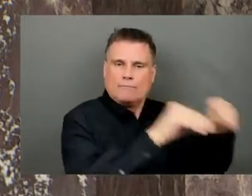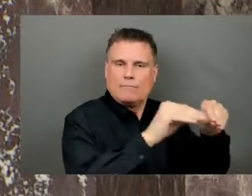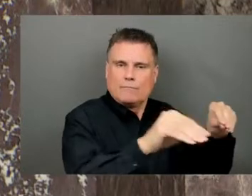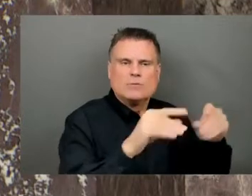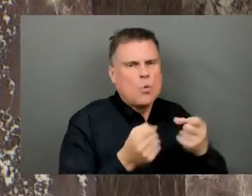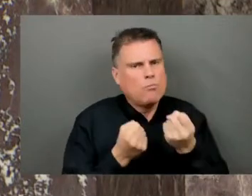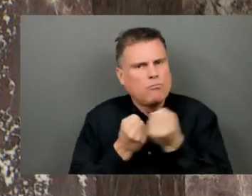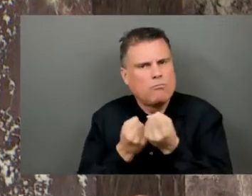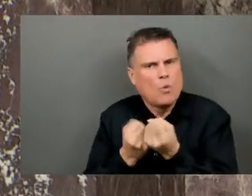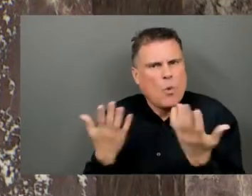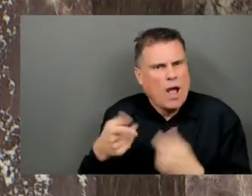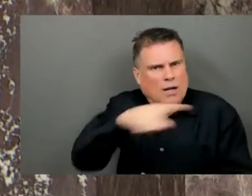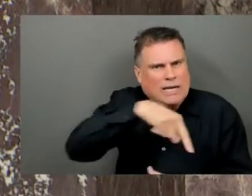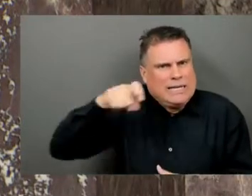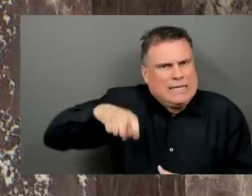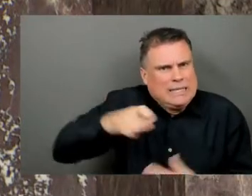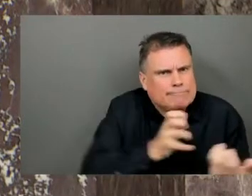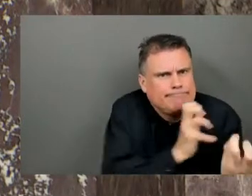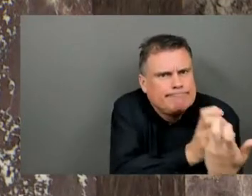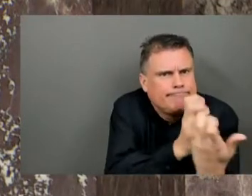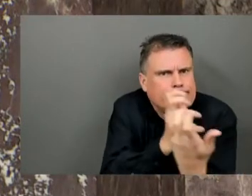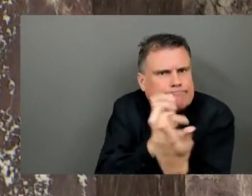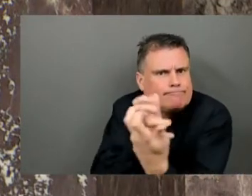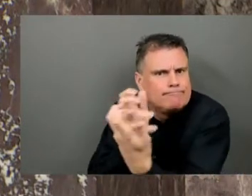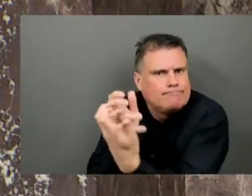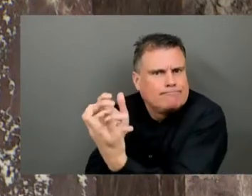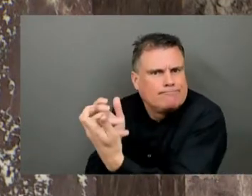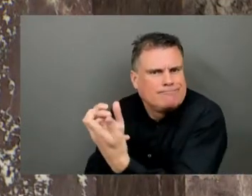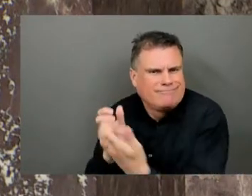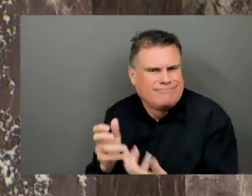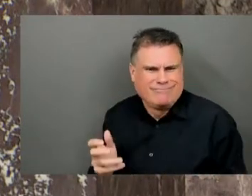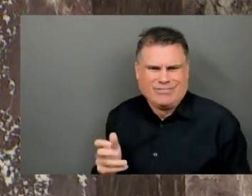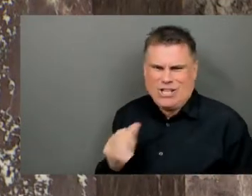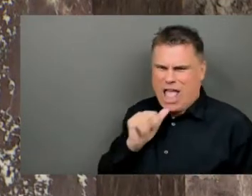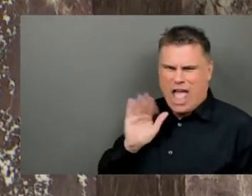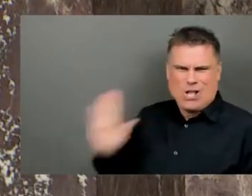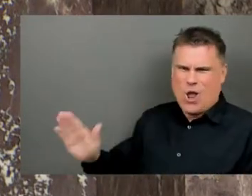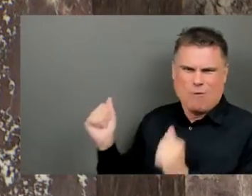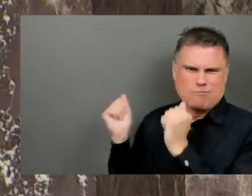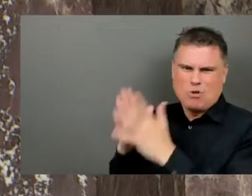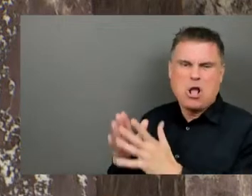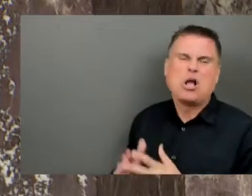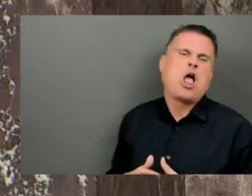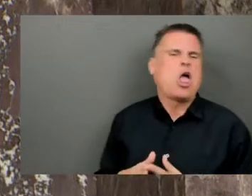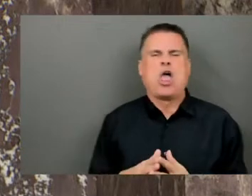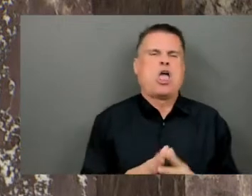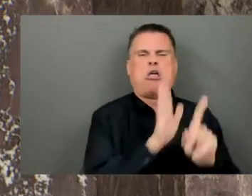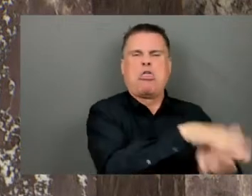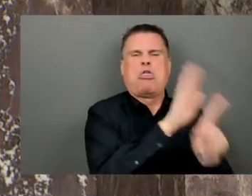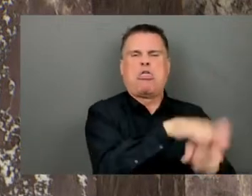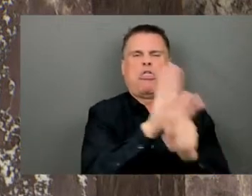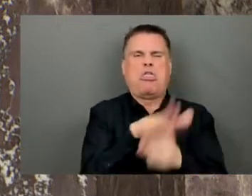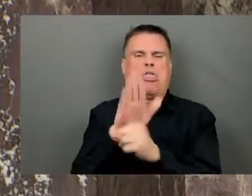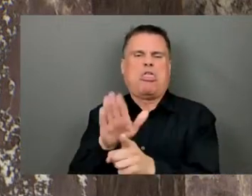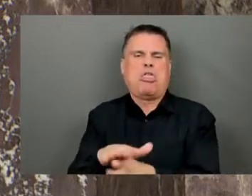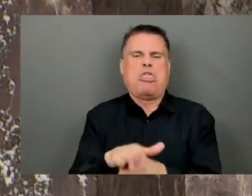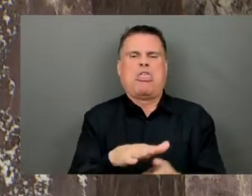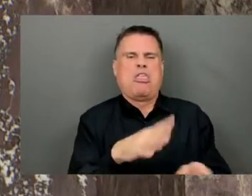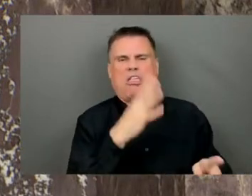That's how you get things done, not rhetoric, dehumanizing people, but working with communities to find solutions, and that's what we've been doing every single